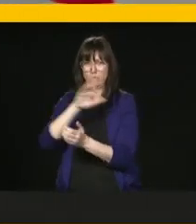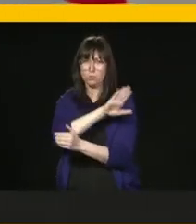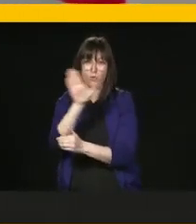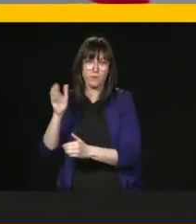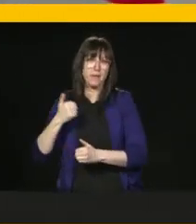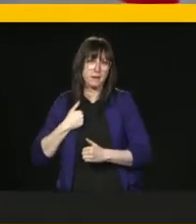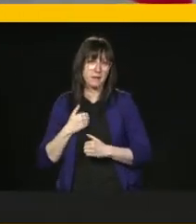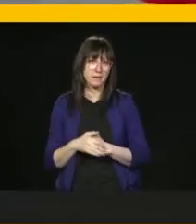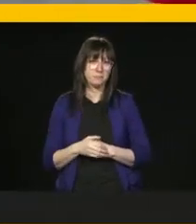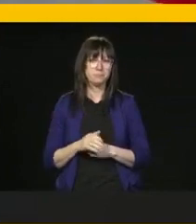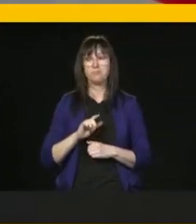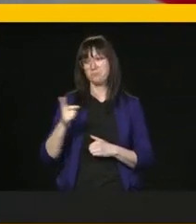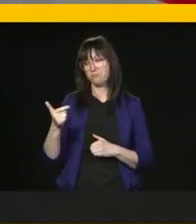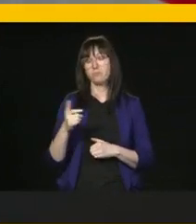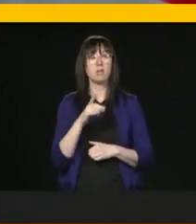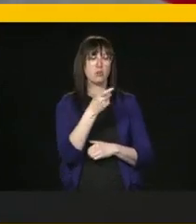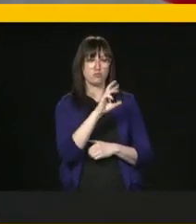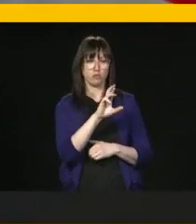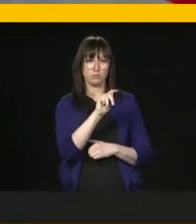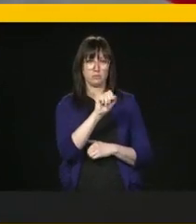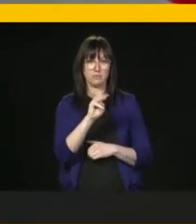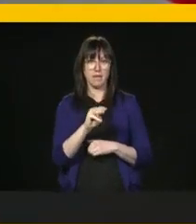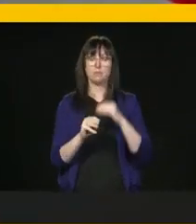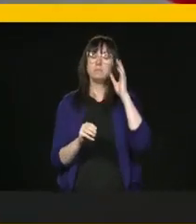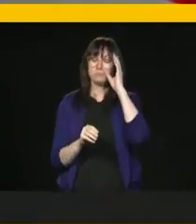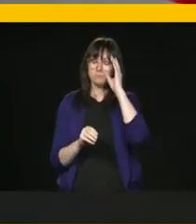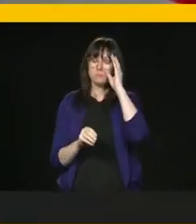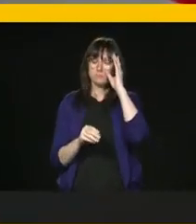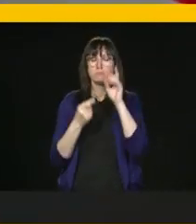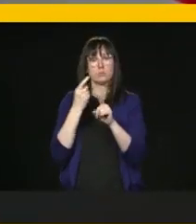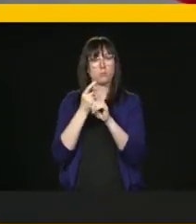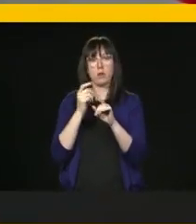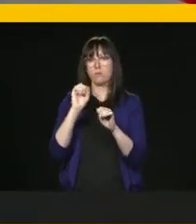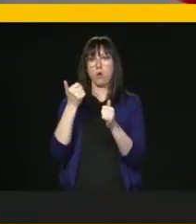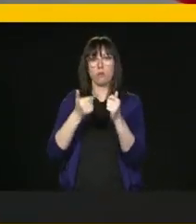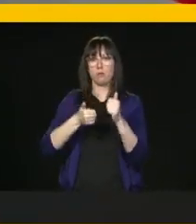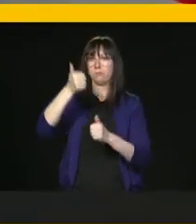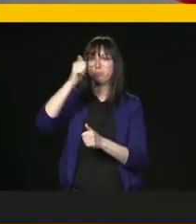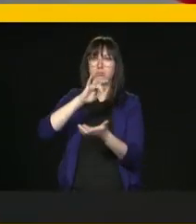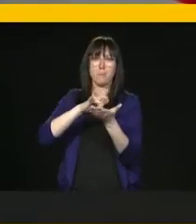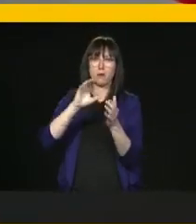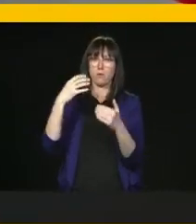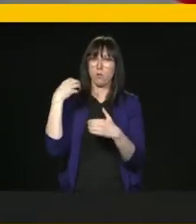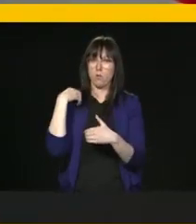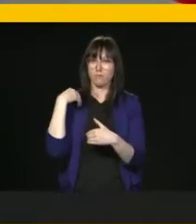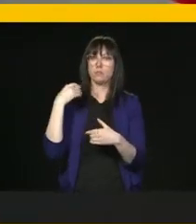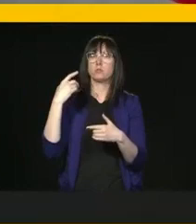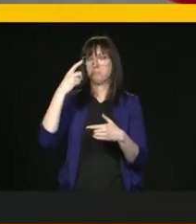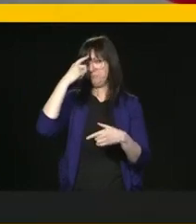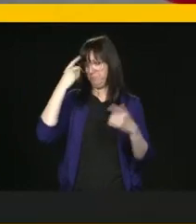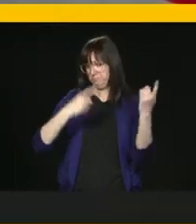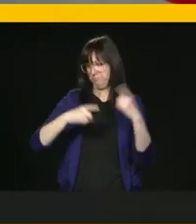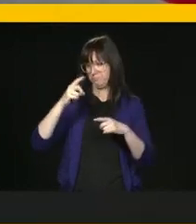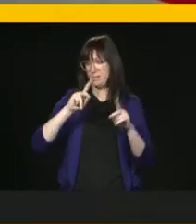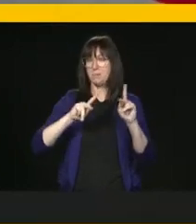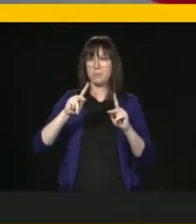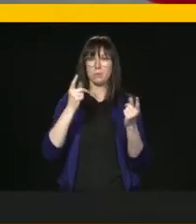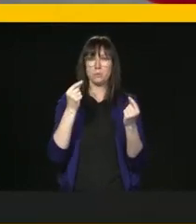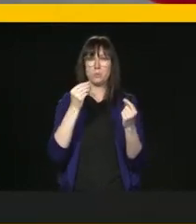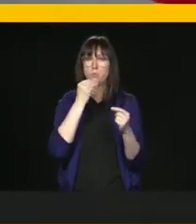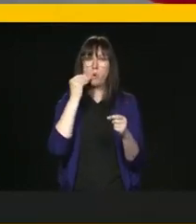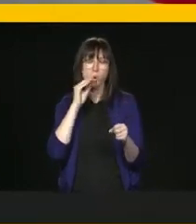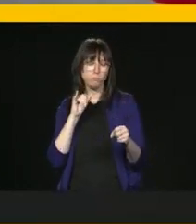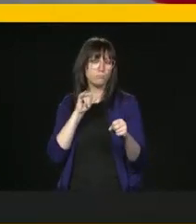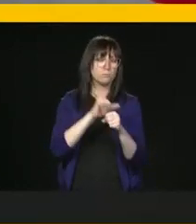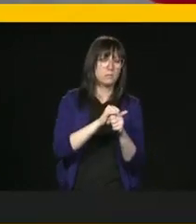a consensus amongst the chief medical officers that people should stay at home and do social distancing as much as possible. And I